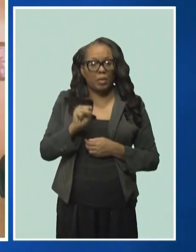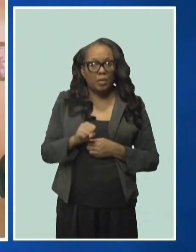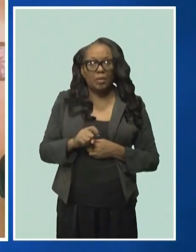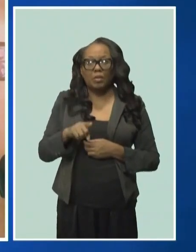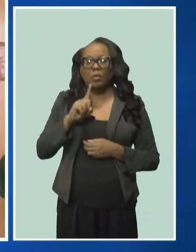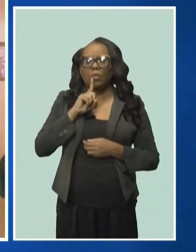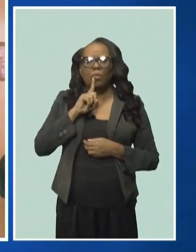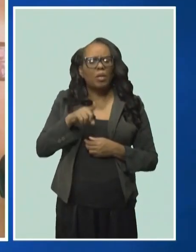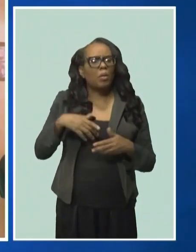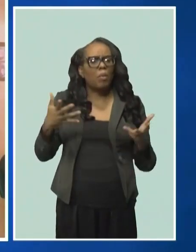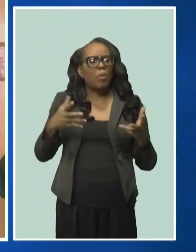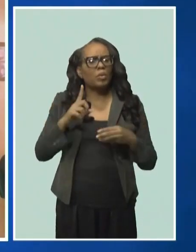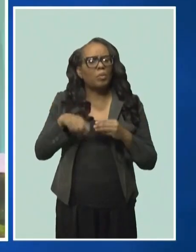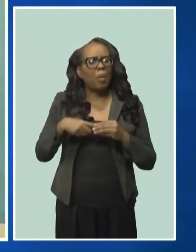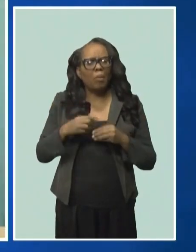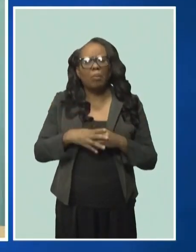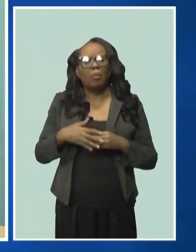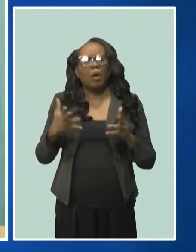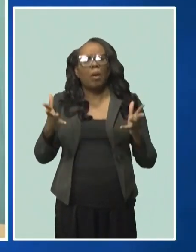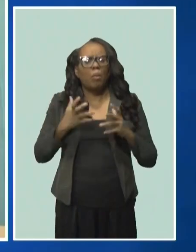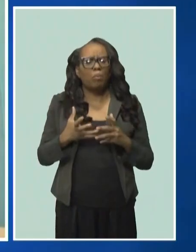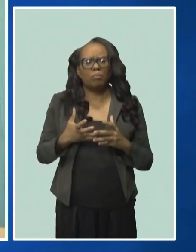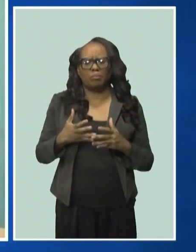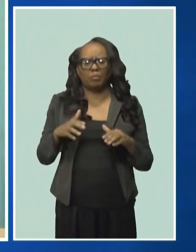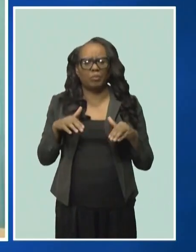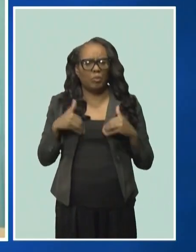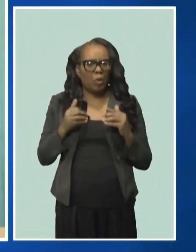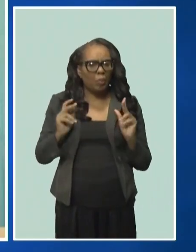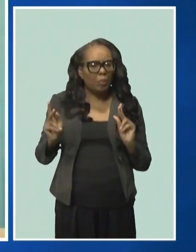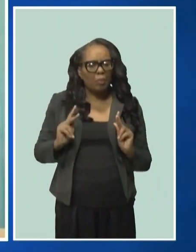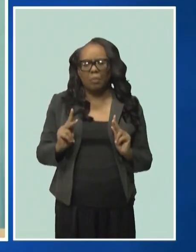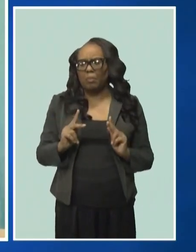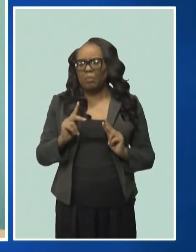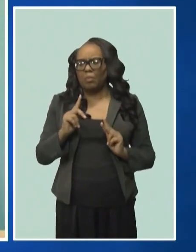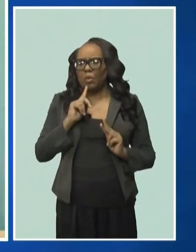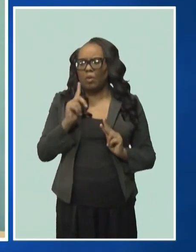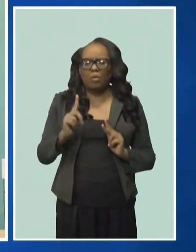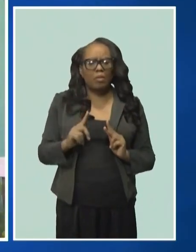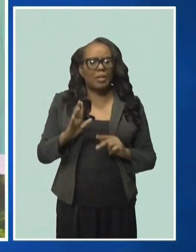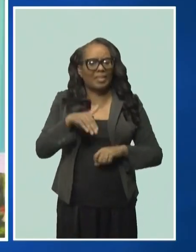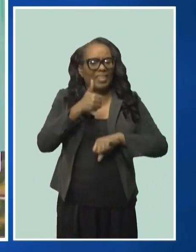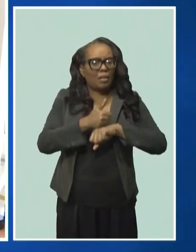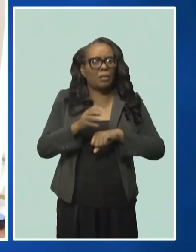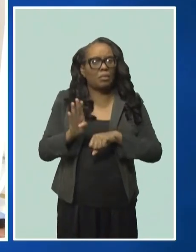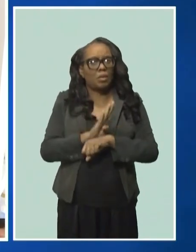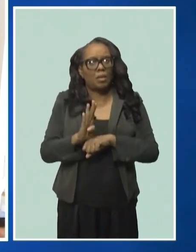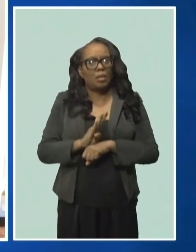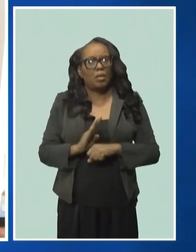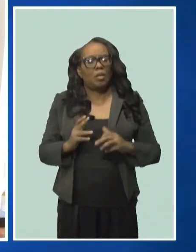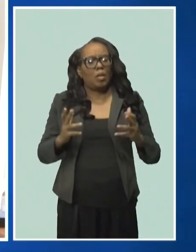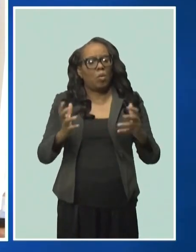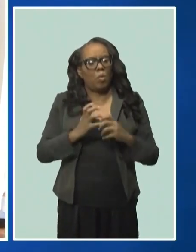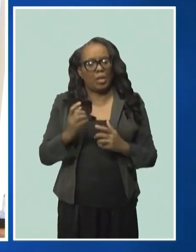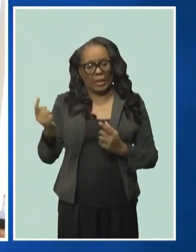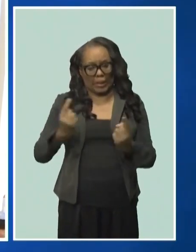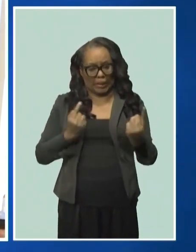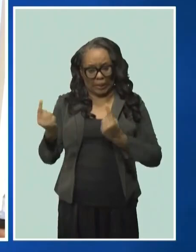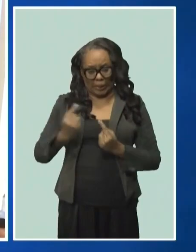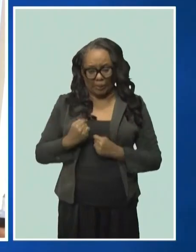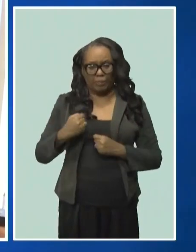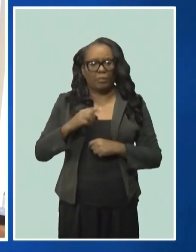was we wanted to engage the young and upcoming young entrepreneurs, and that with